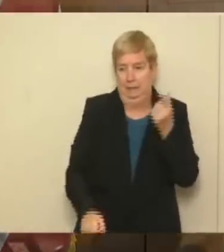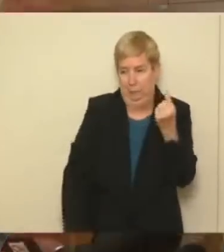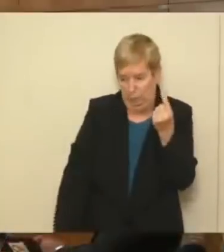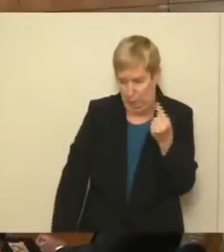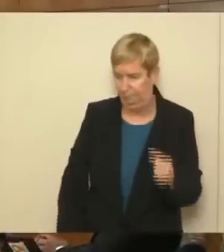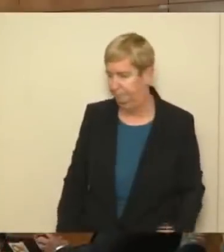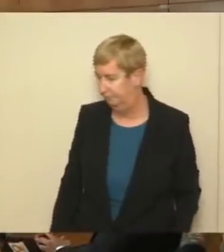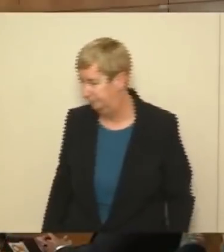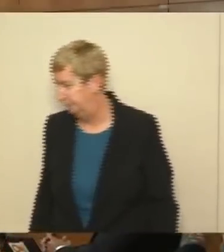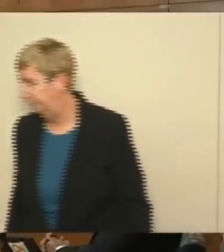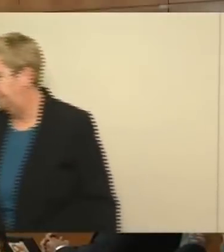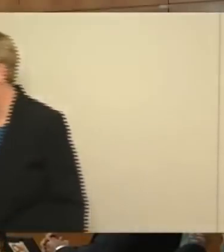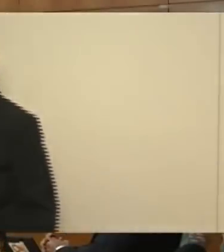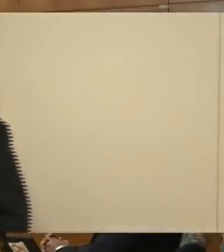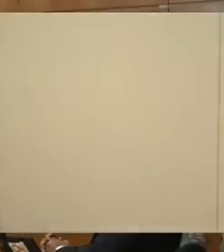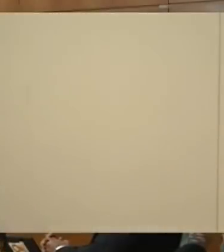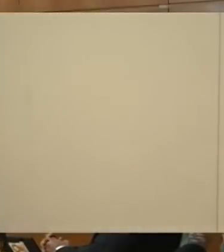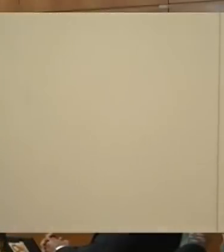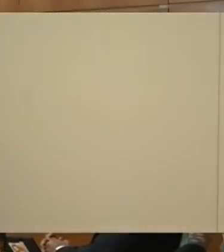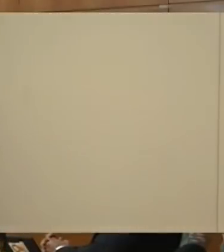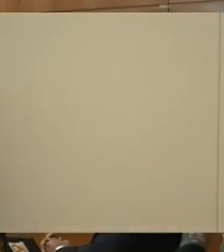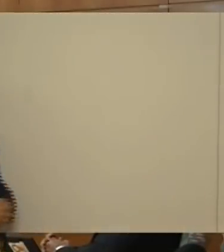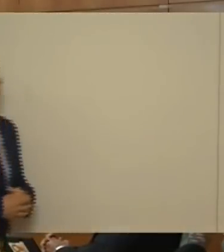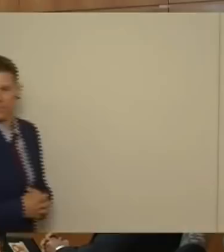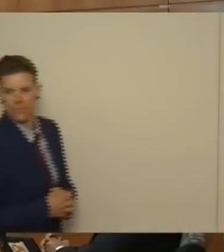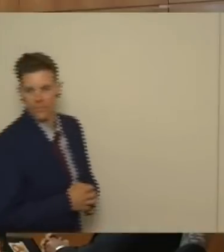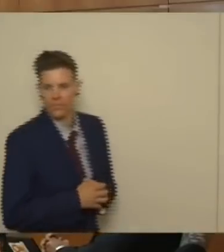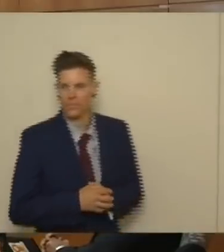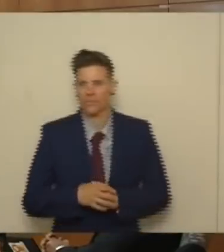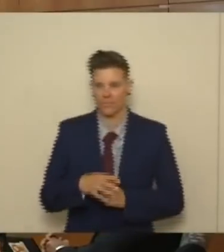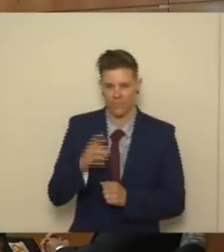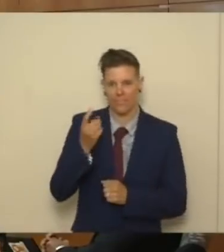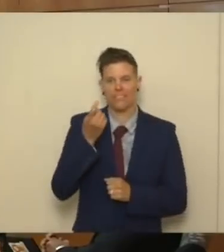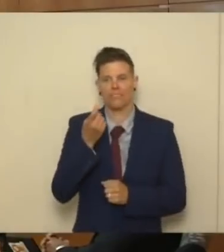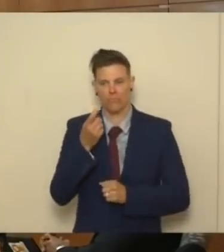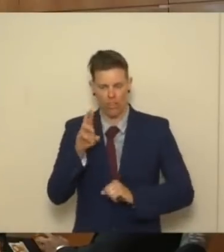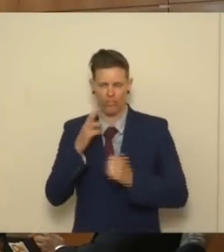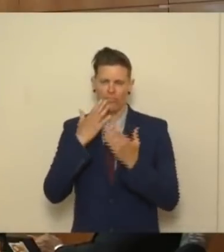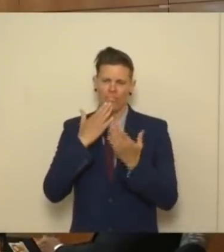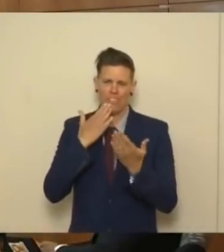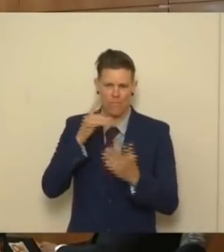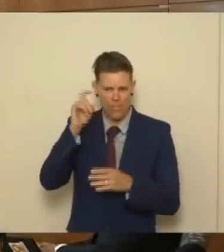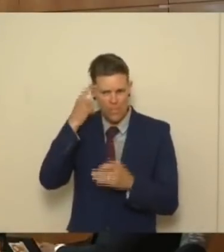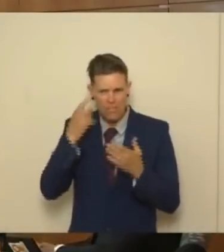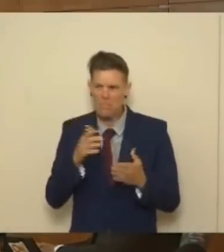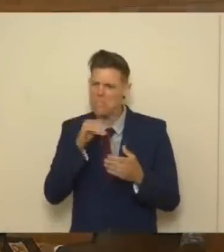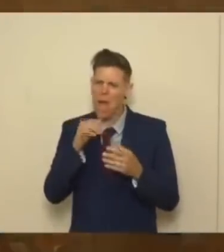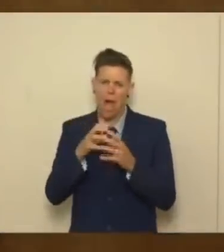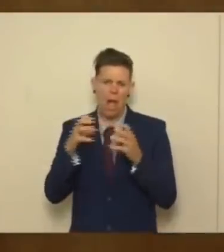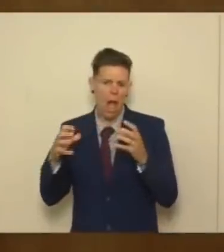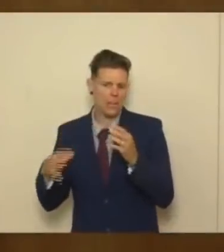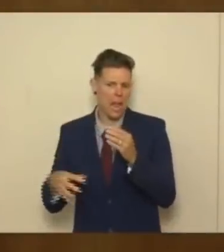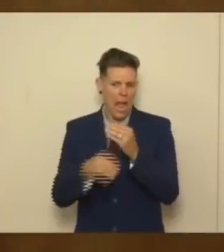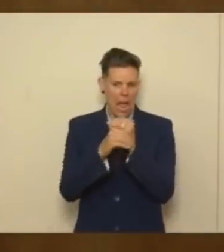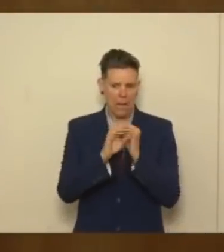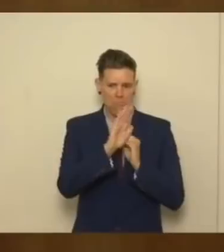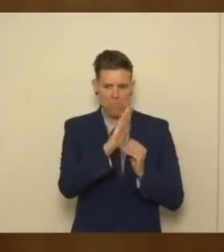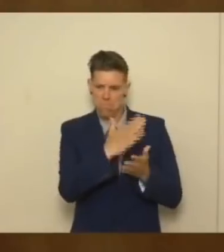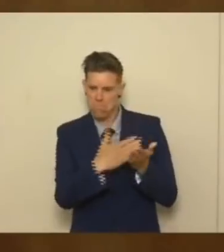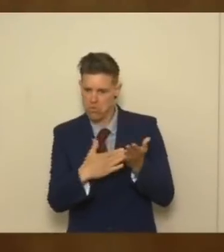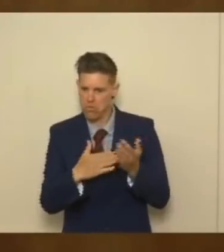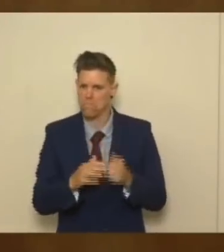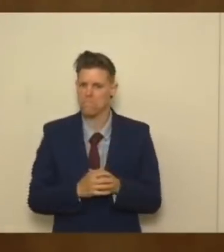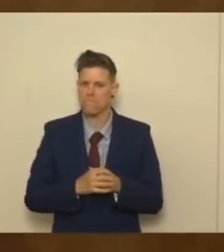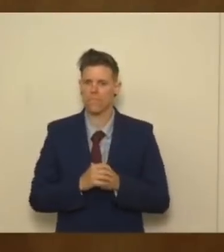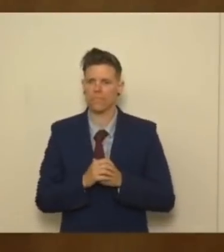Dr. Grace. Yeah, thank you, Governor. I don't have too much to add. I think we do have gating criteria. If we got in a situation where